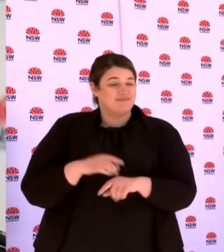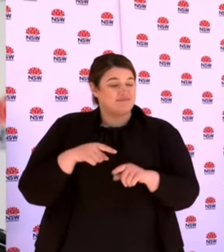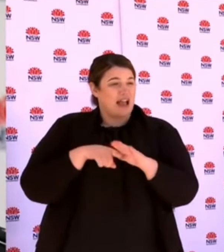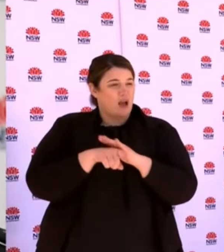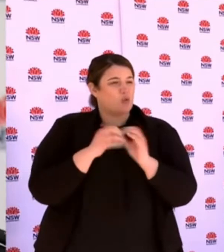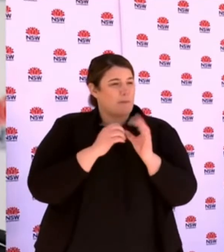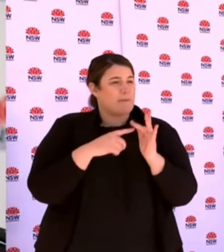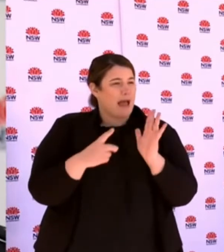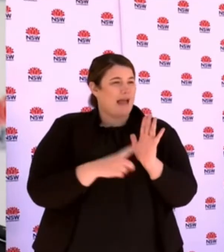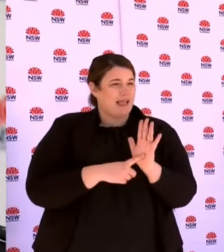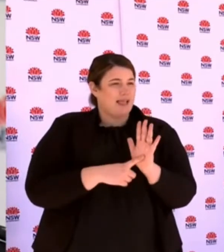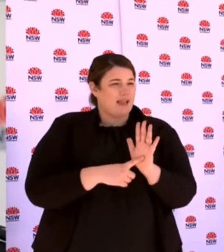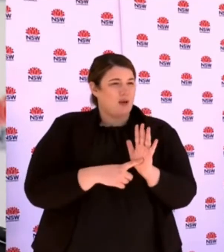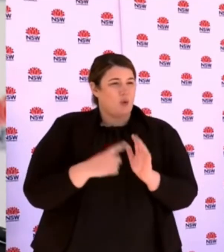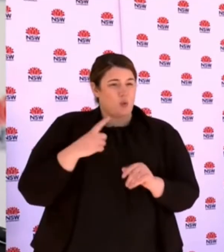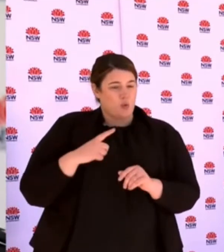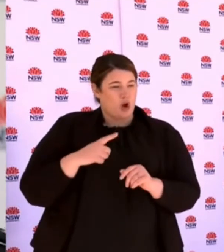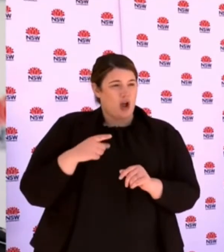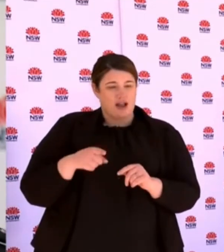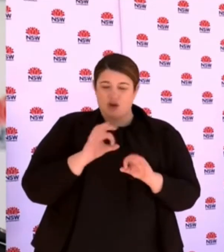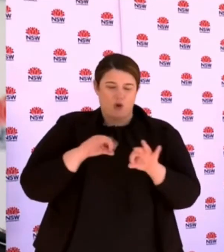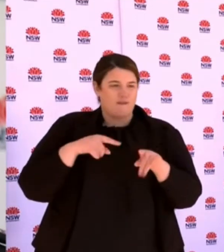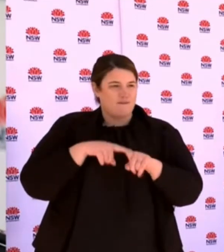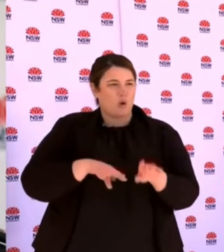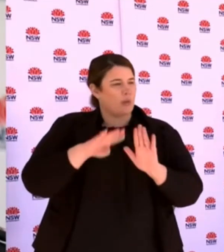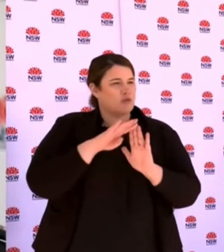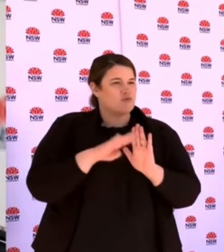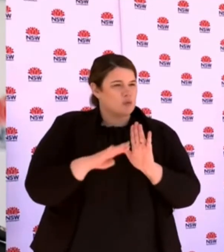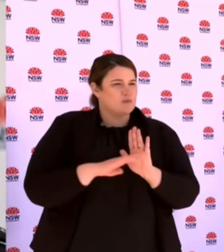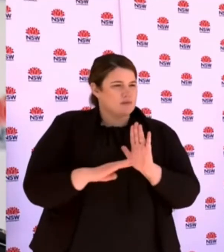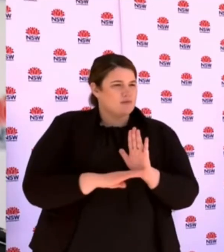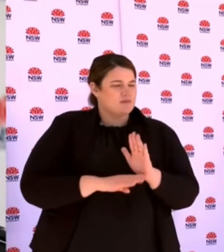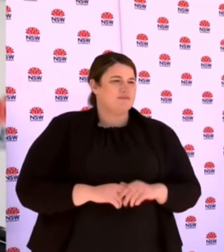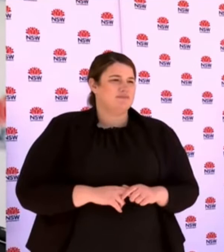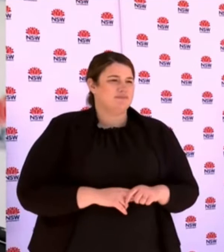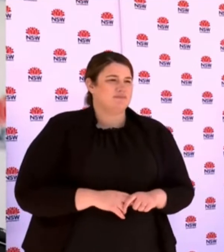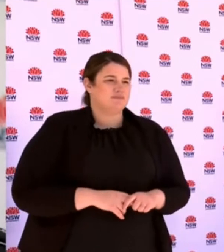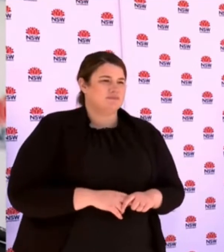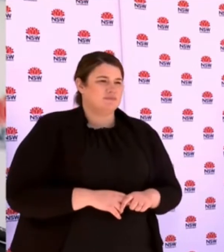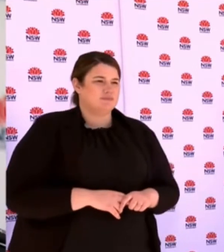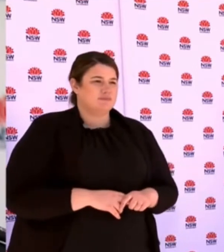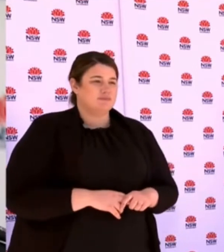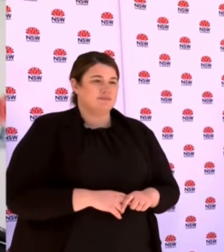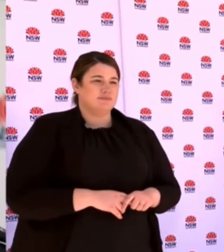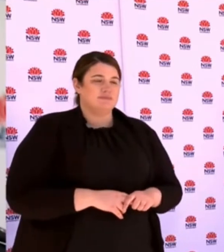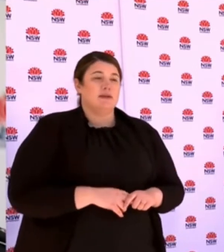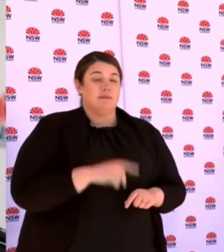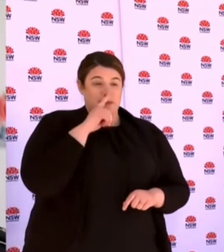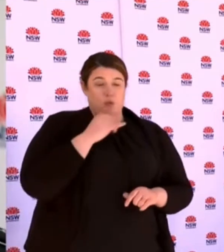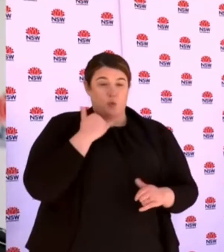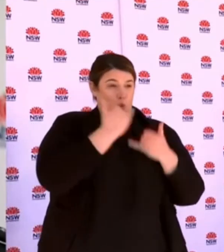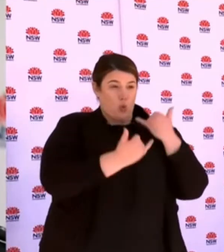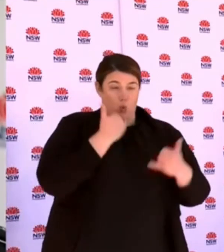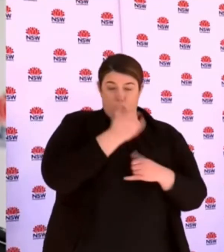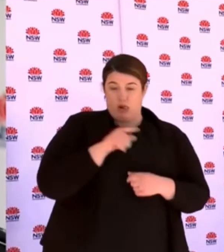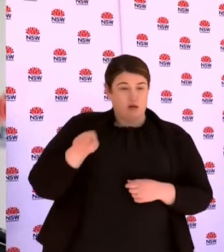on bail conditions for working that cafe outside of the public health orders. Crime Stopper reports again